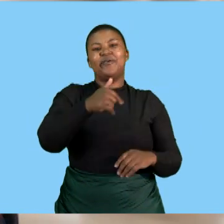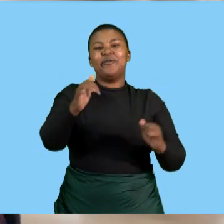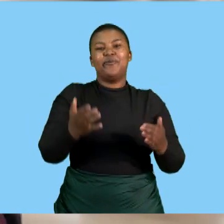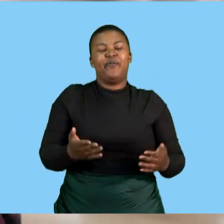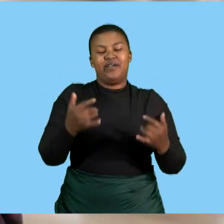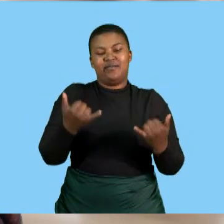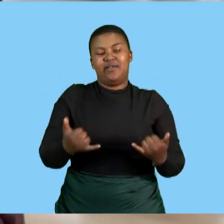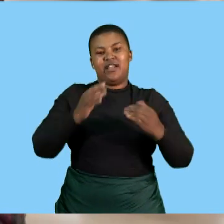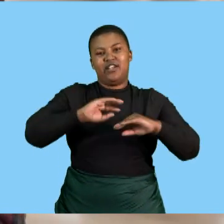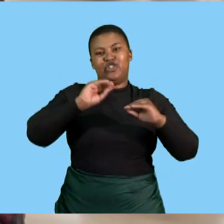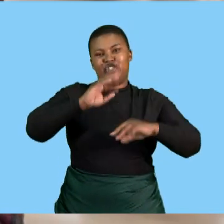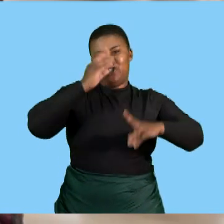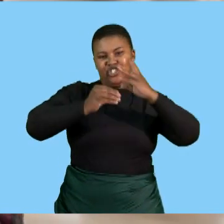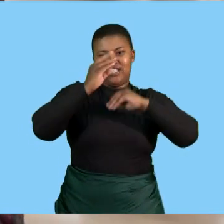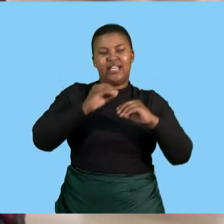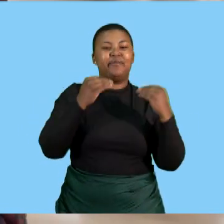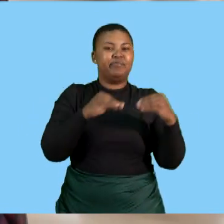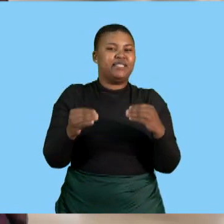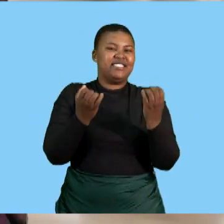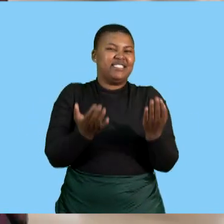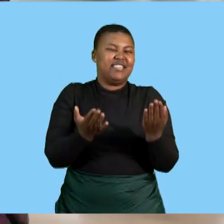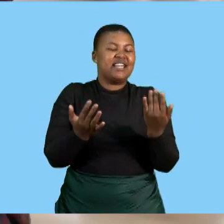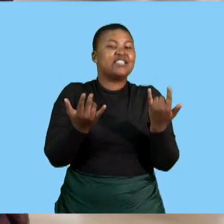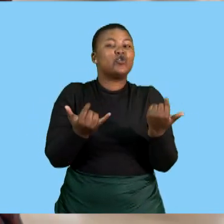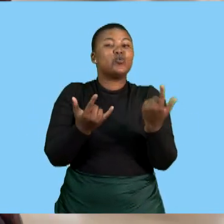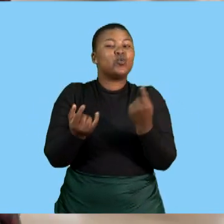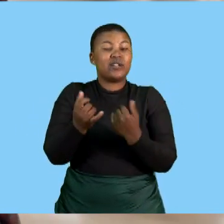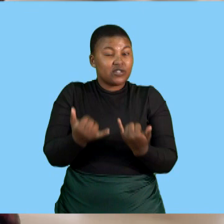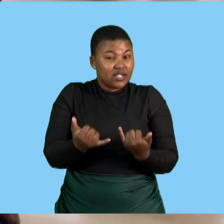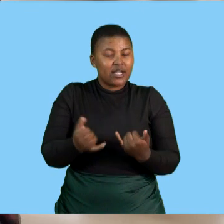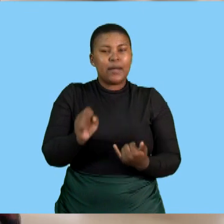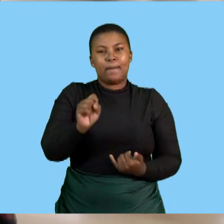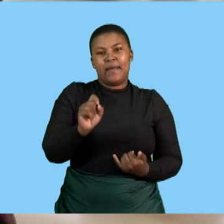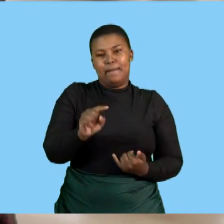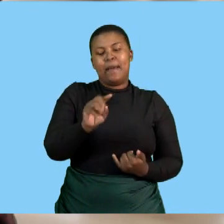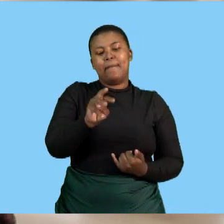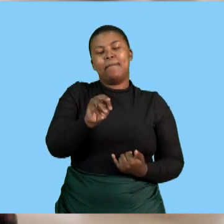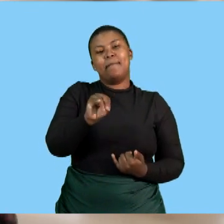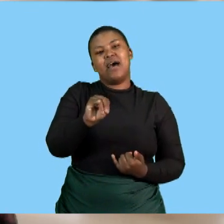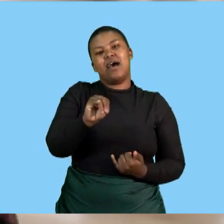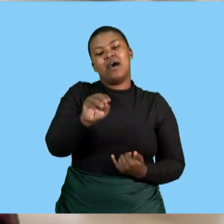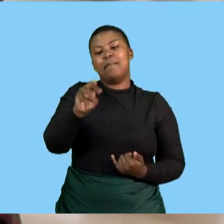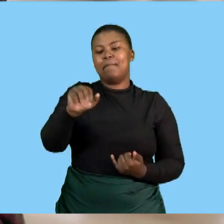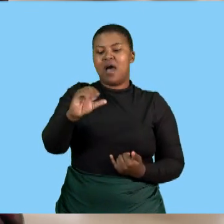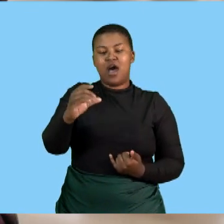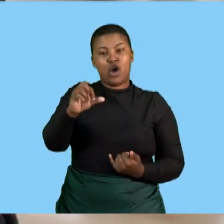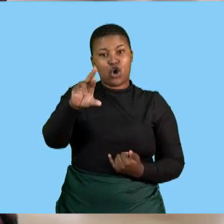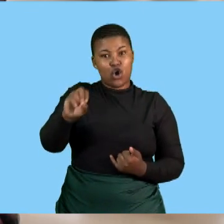Hello everybody and welcome to our lesson where we are going to have a look at our macro